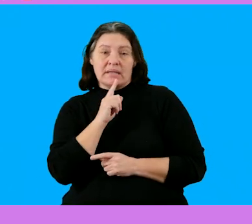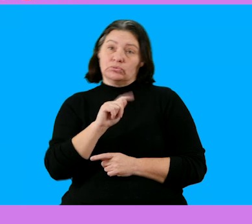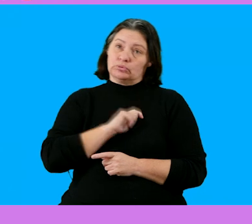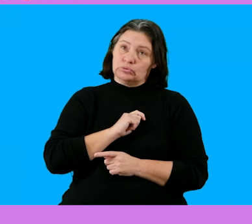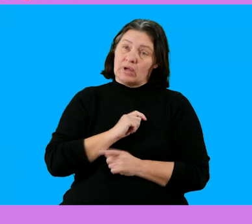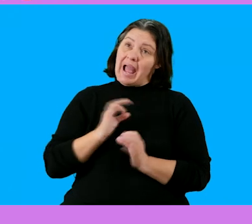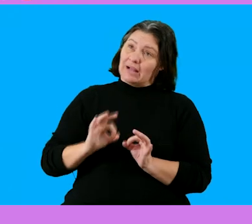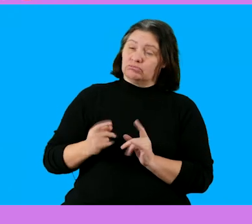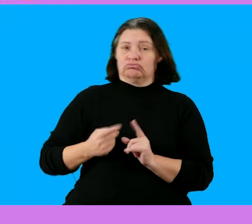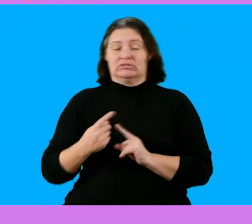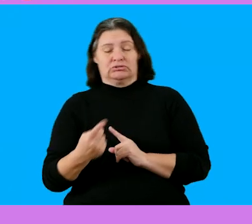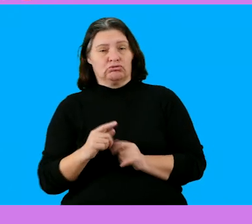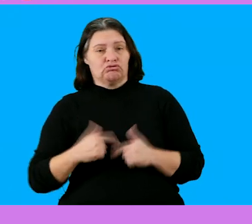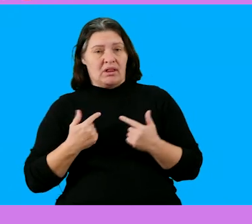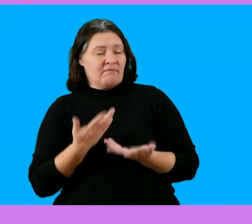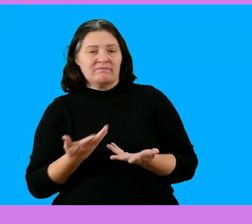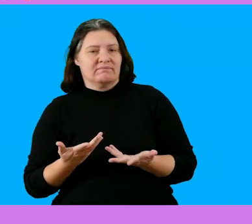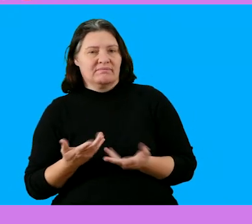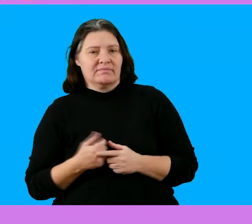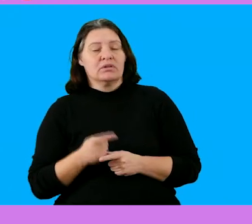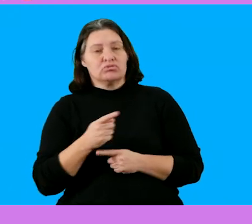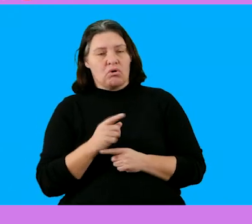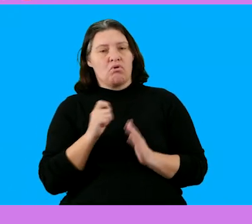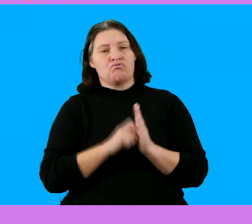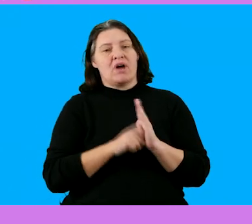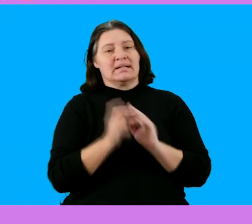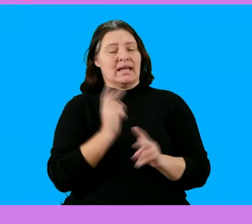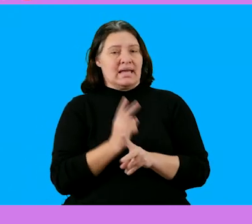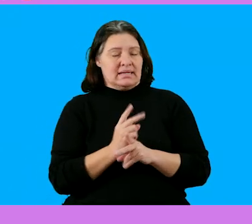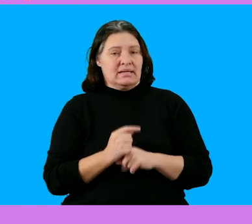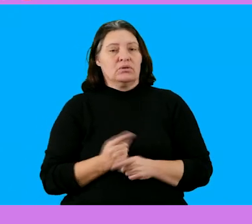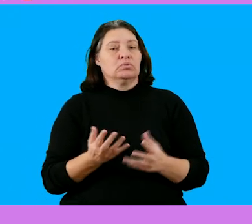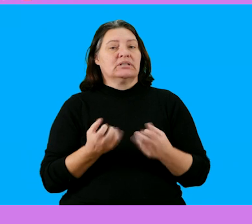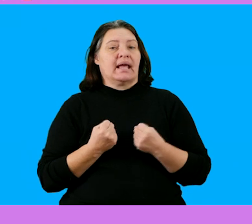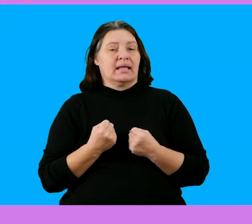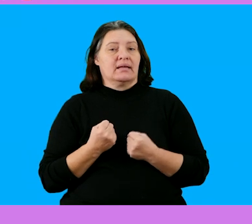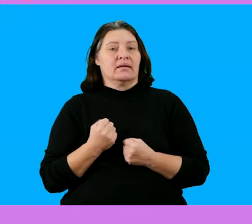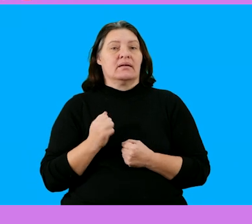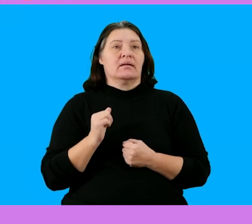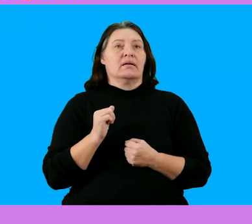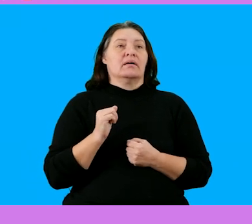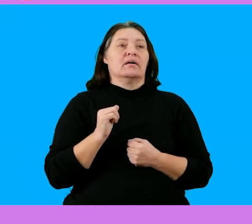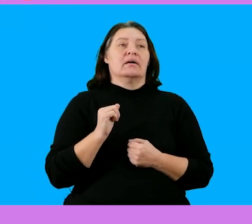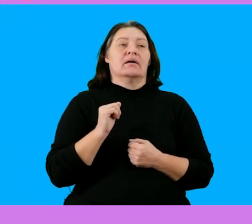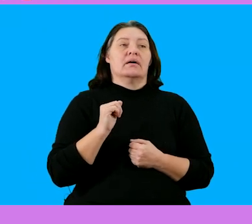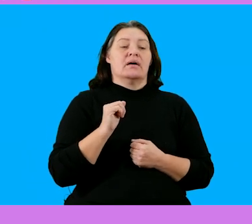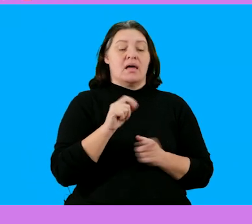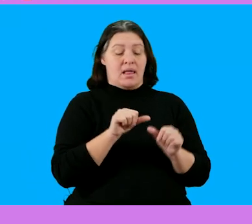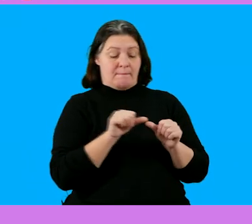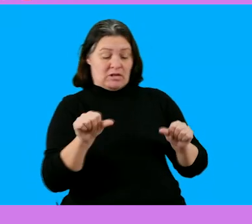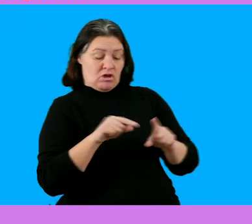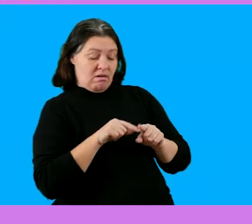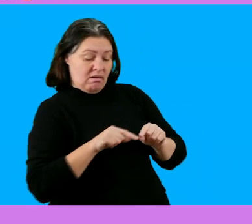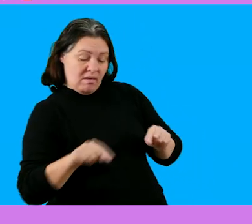be actual distance in real life. Guys, are we clear on this one? So let me run through it again. You take your measured distance on the